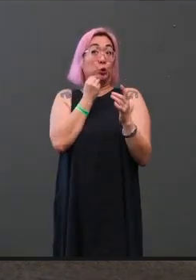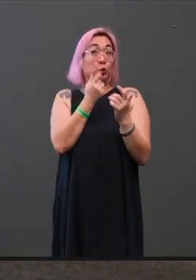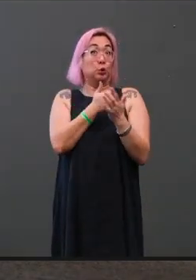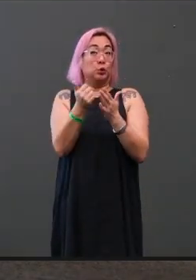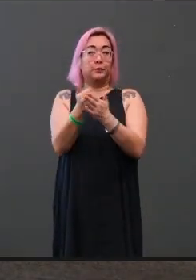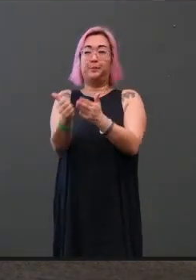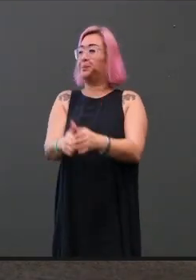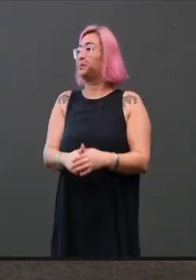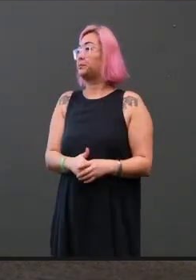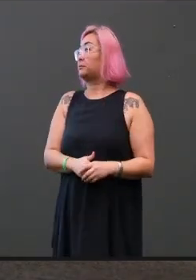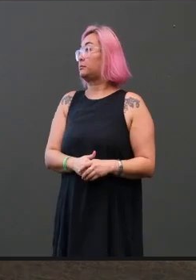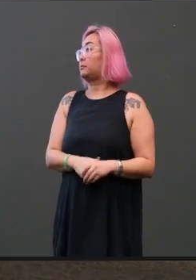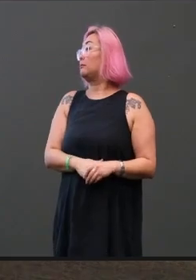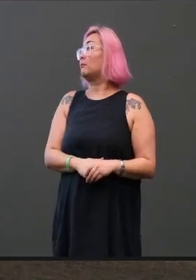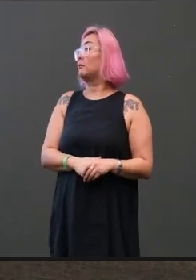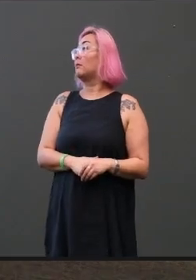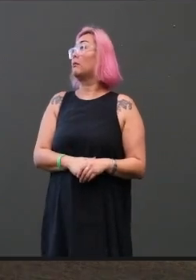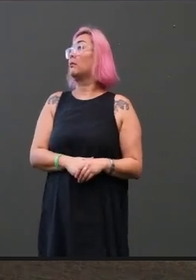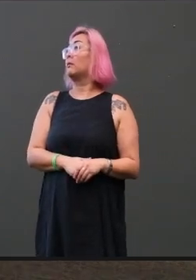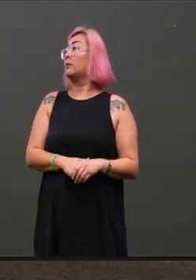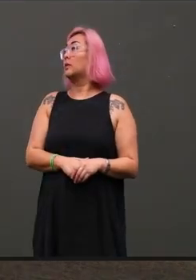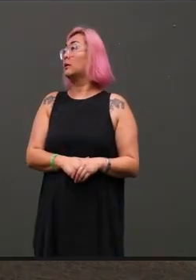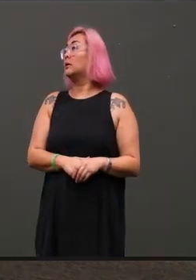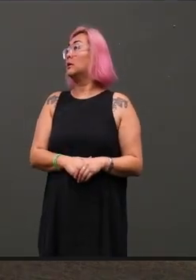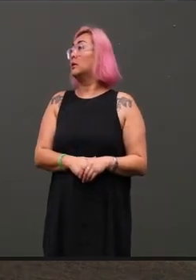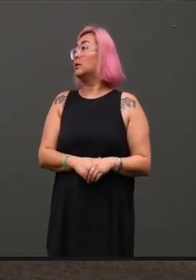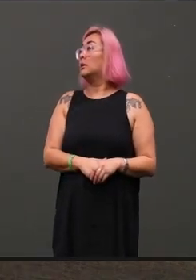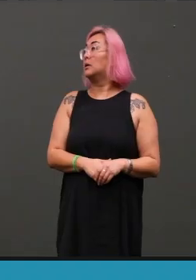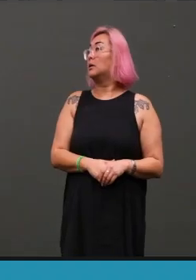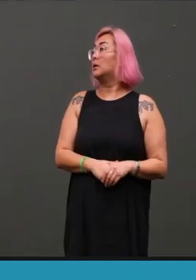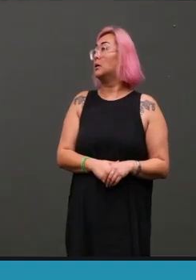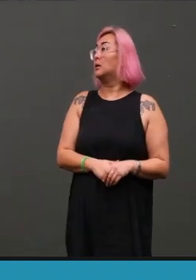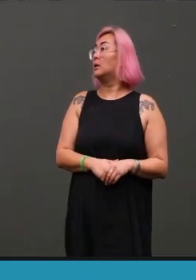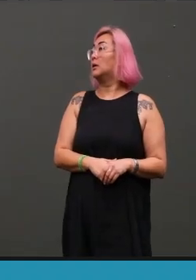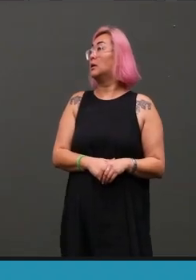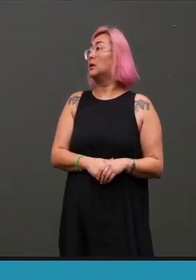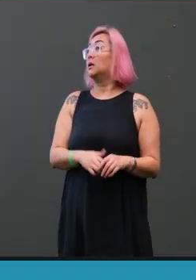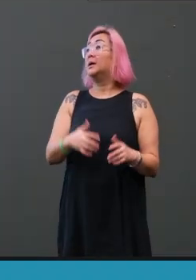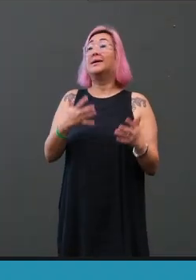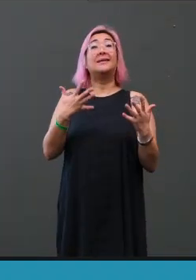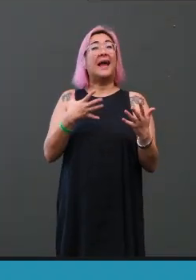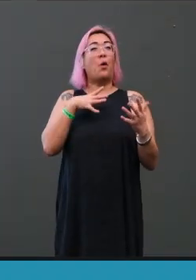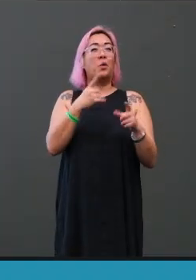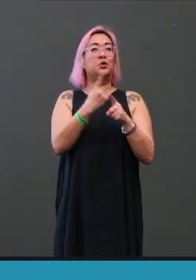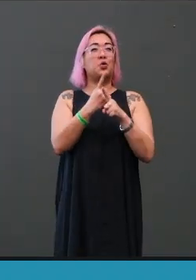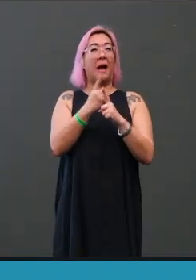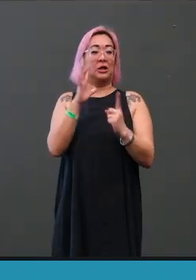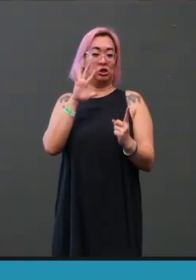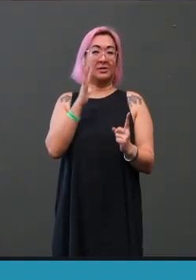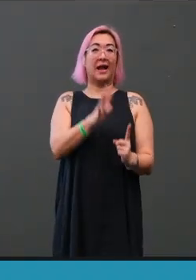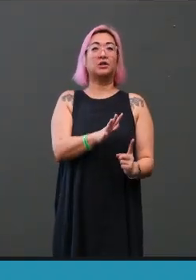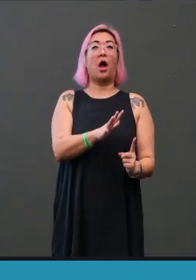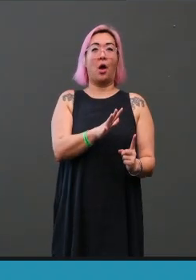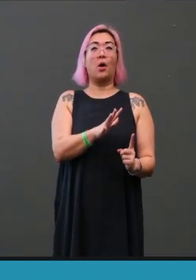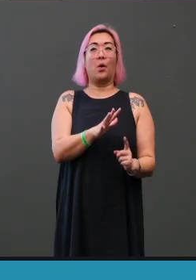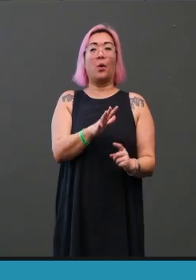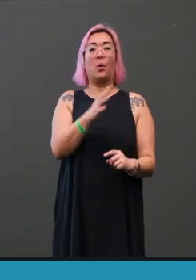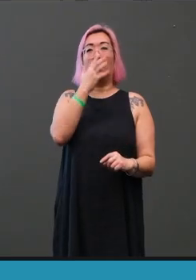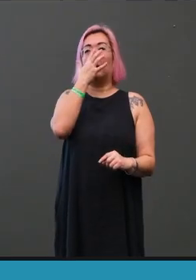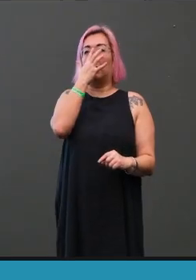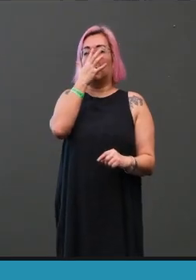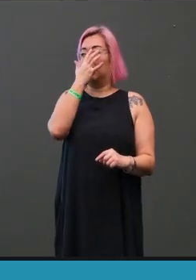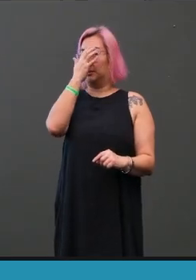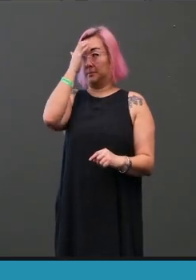But for now, we want to jump into shadows, because when you have nice light, you want some nice shadows to ground the character in the